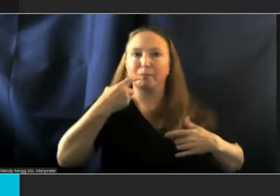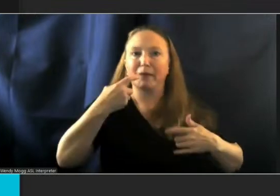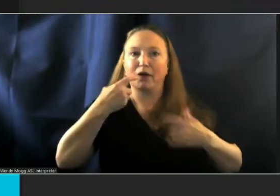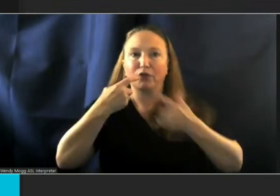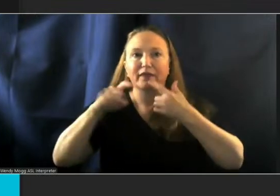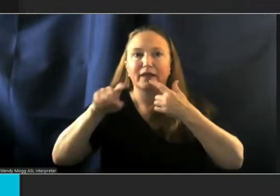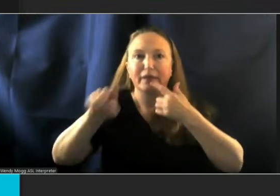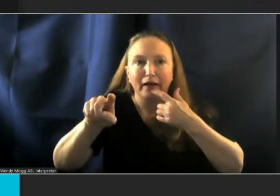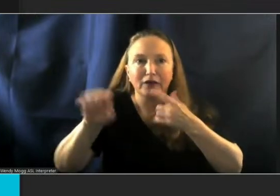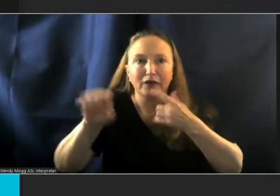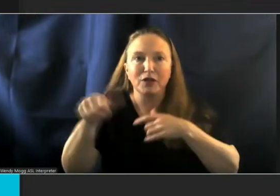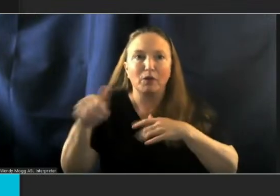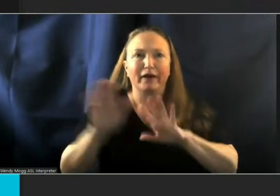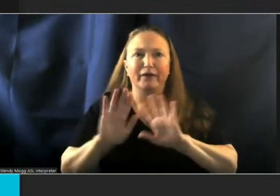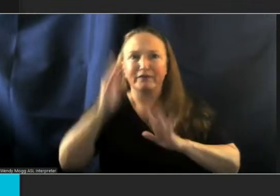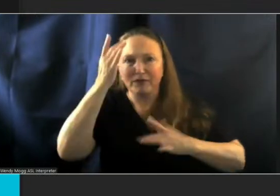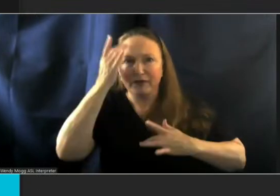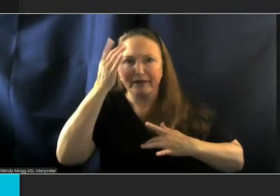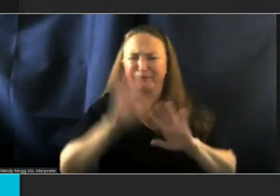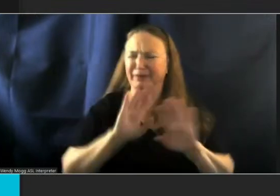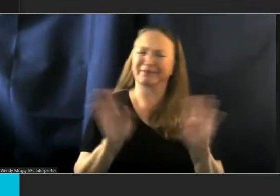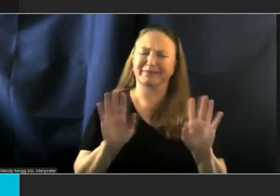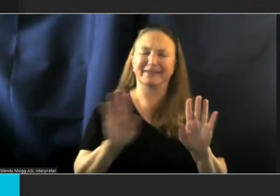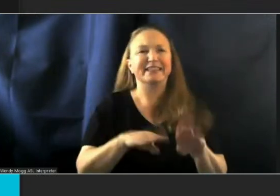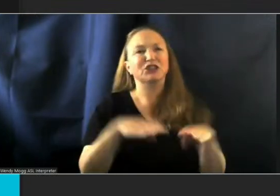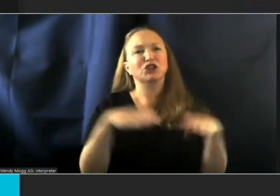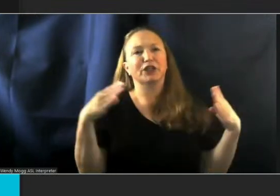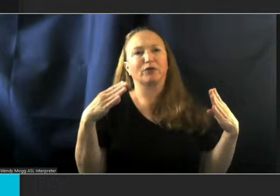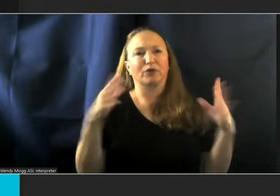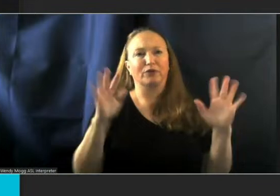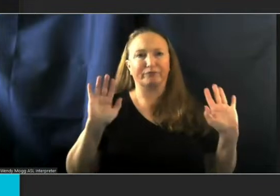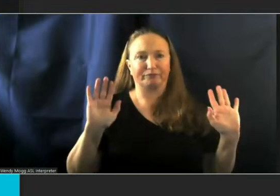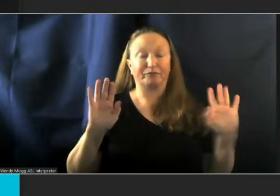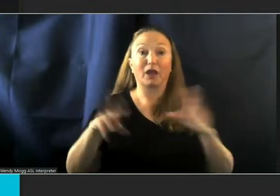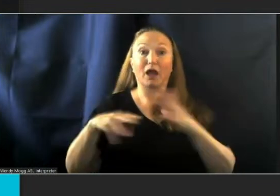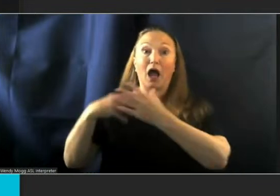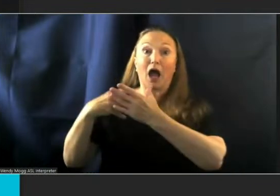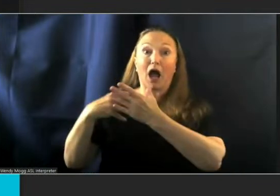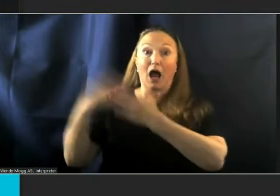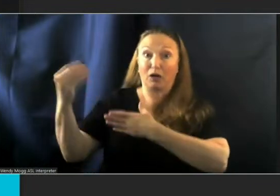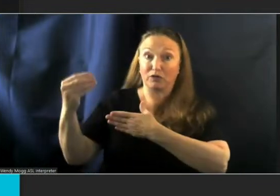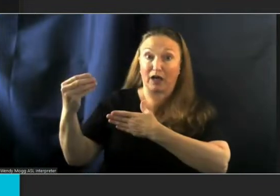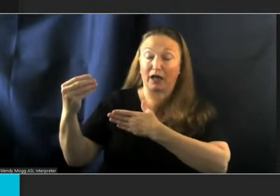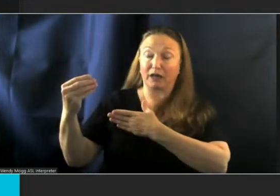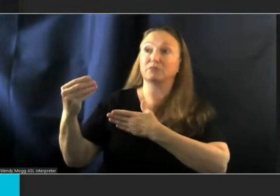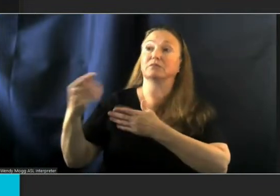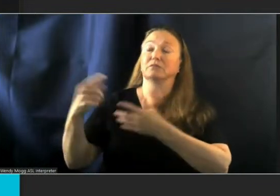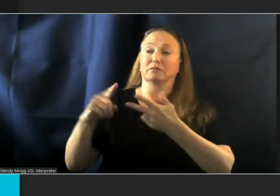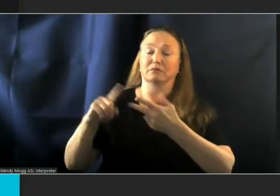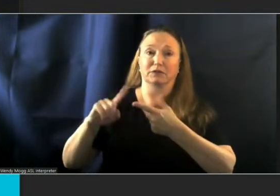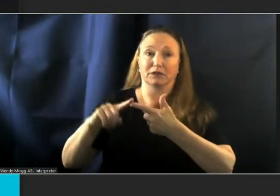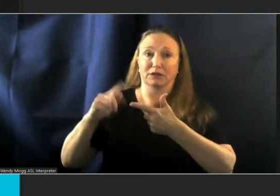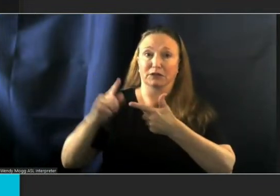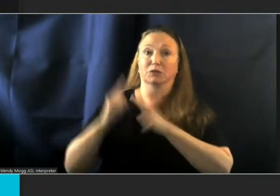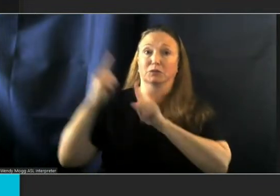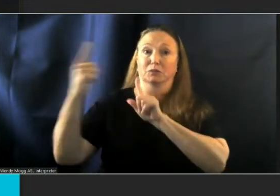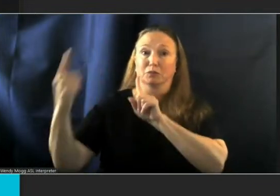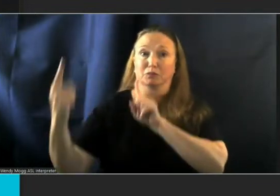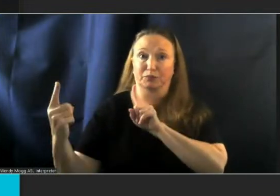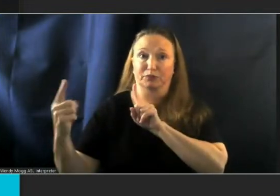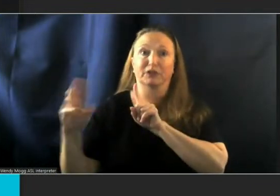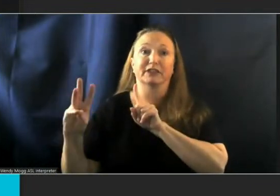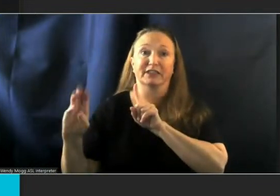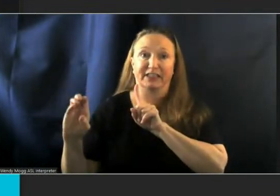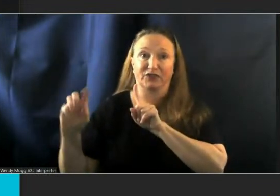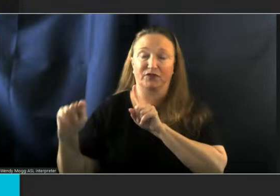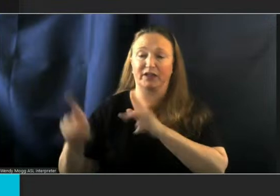these things. But in general, being outside, staying 6 feet apart, wearing a mask are those